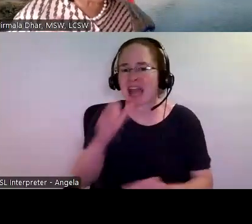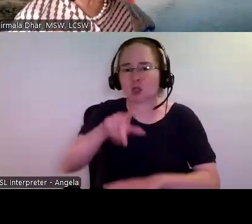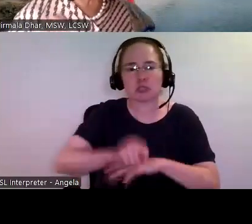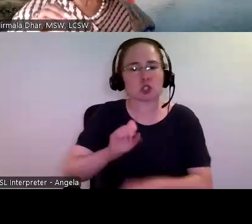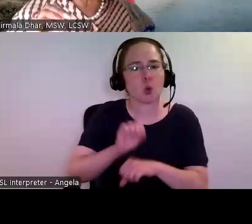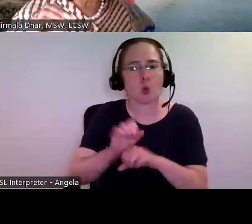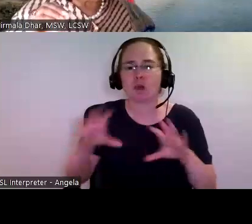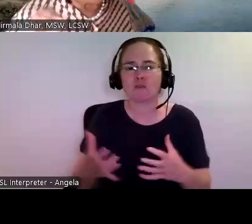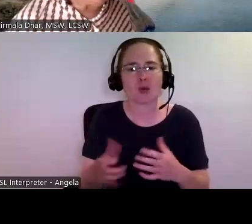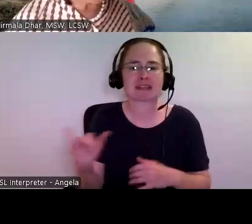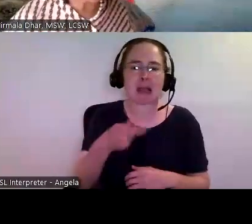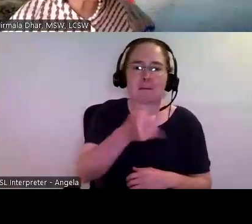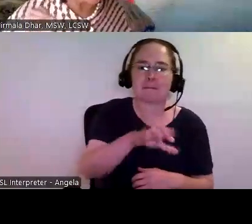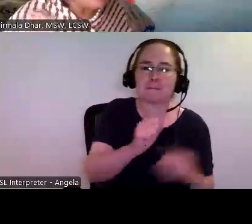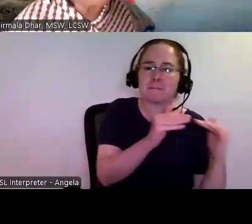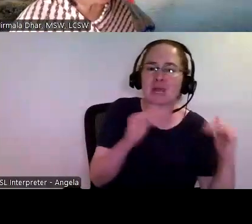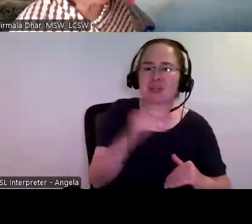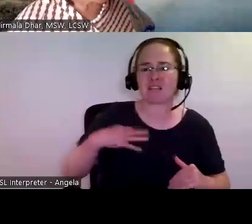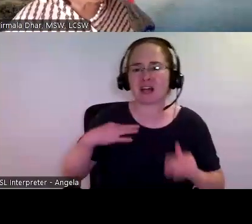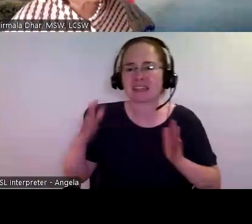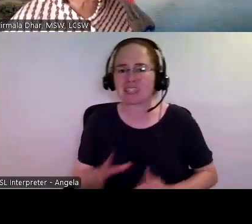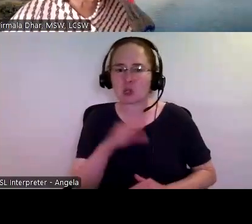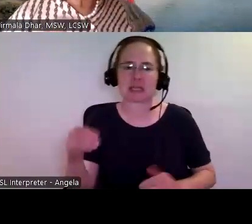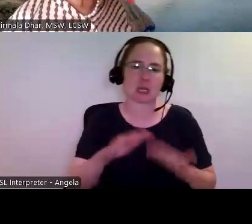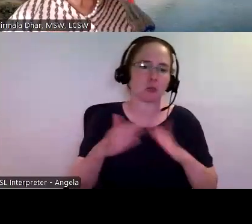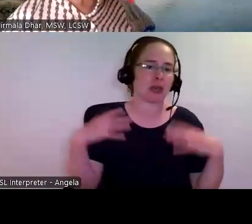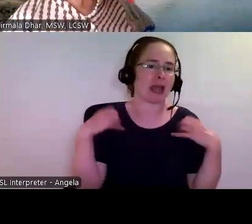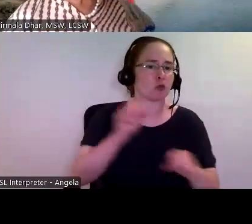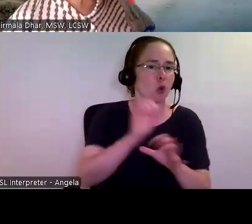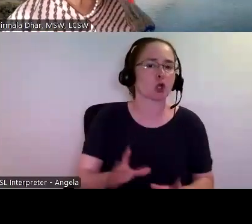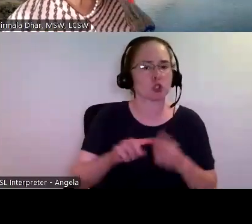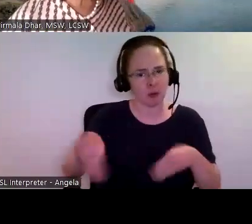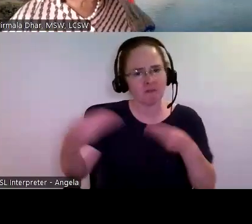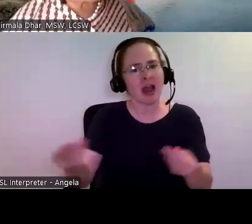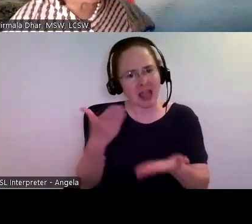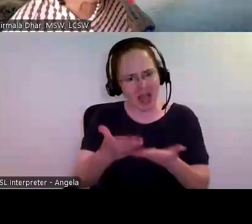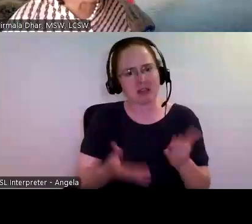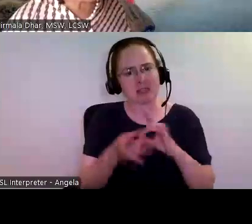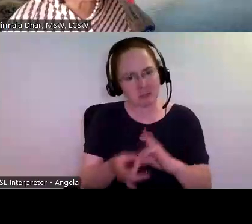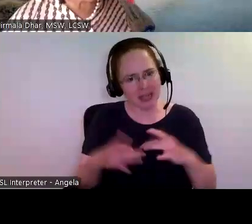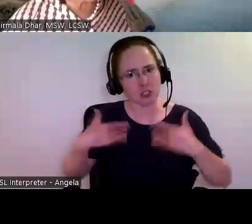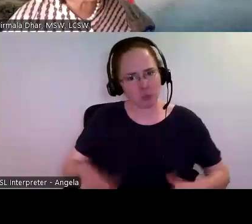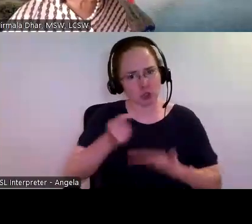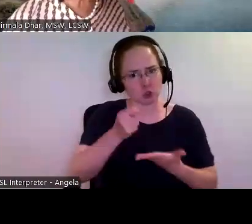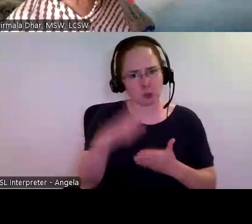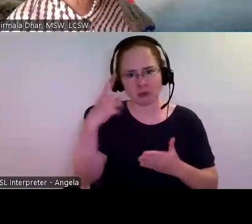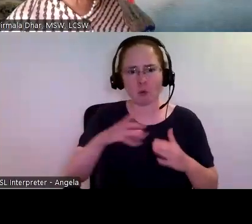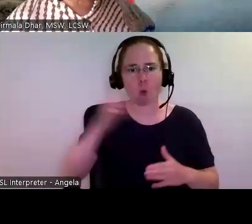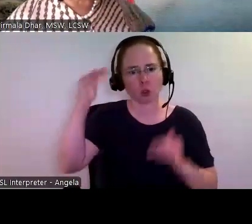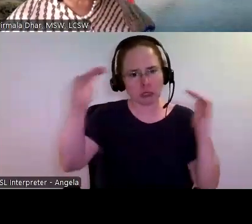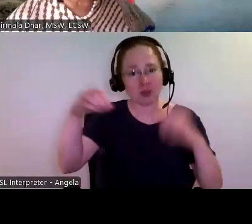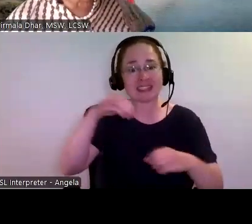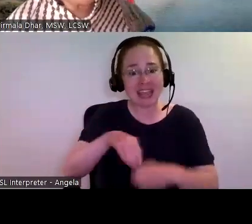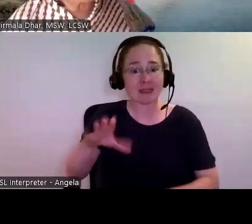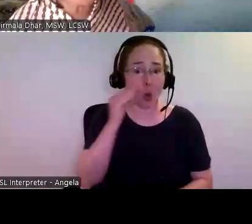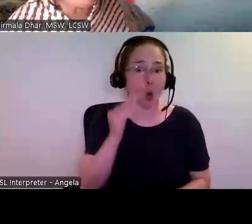as peers and volunteers and community health workers to provide evidence-based depression treatment to older adults in their